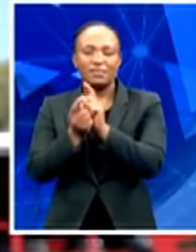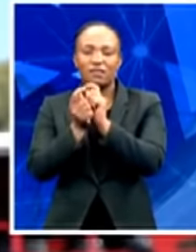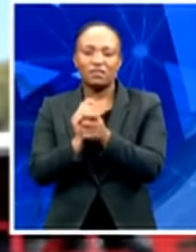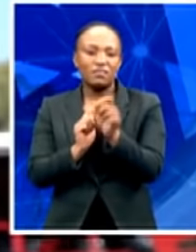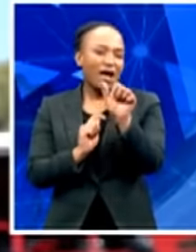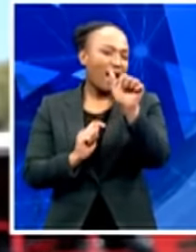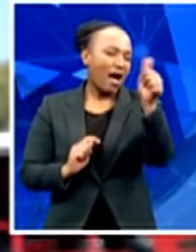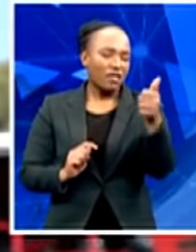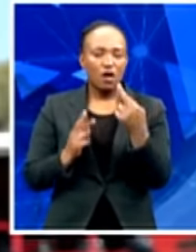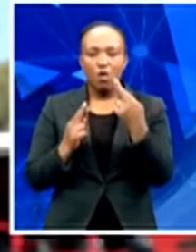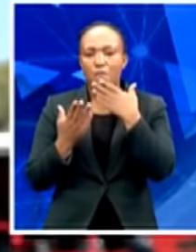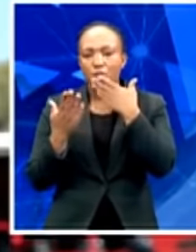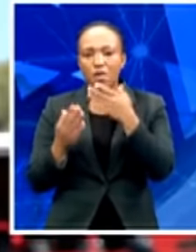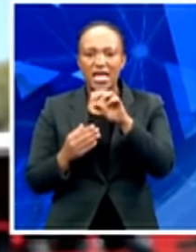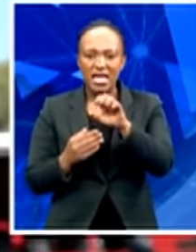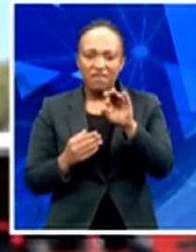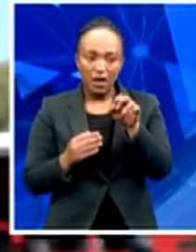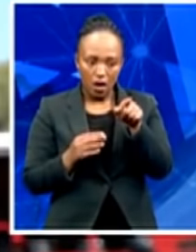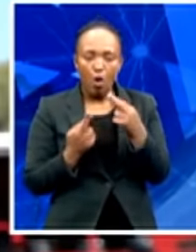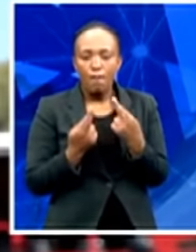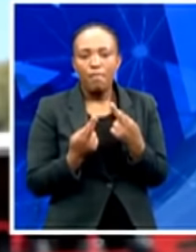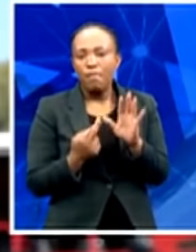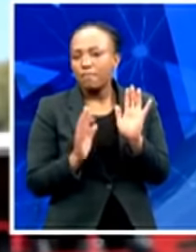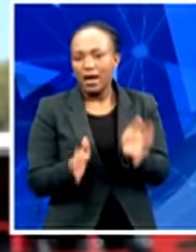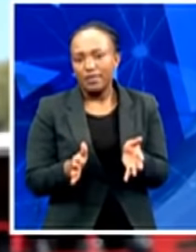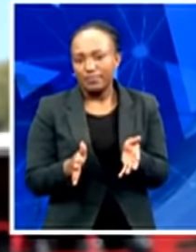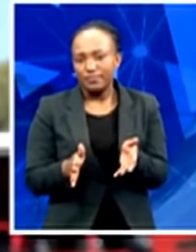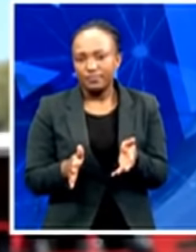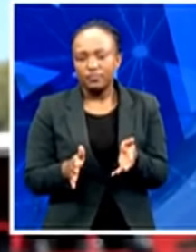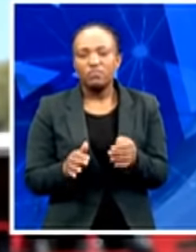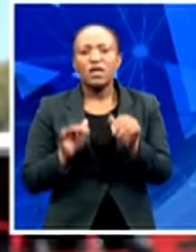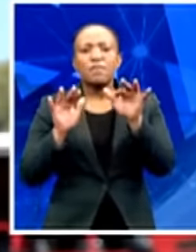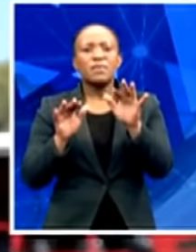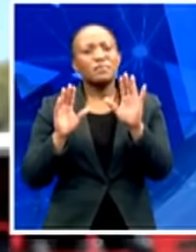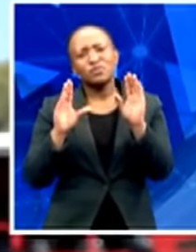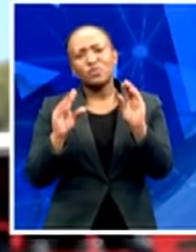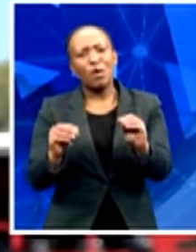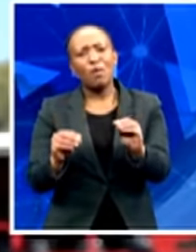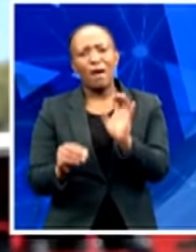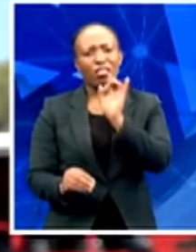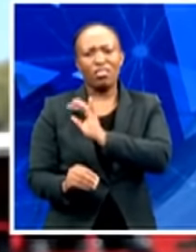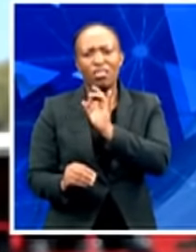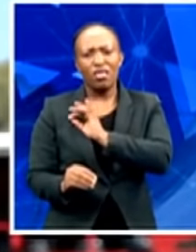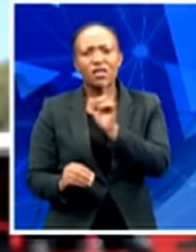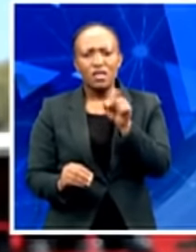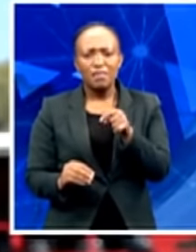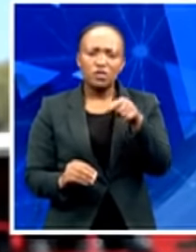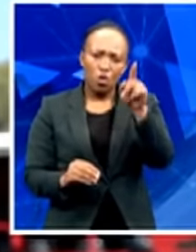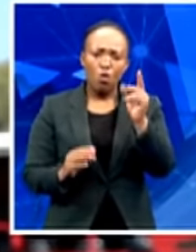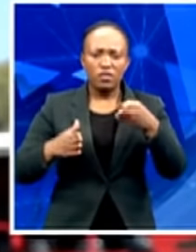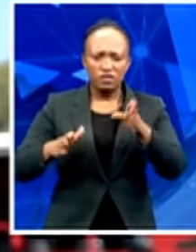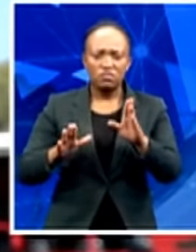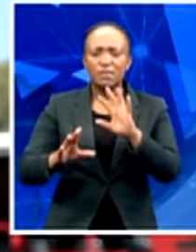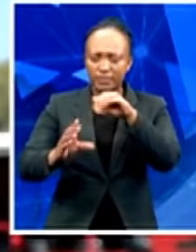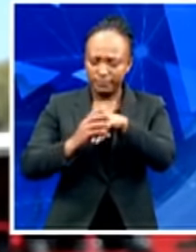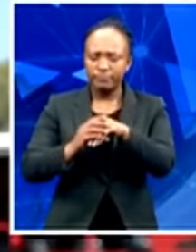young people, they must stop being lazy and being cowards at home. They must take on to the streets. They must join the EFF because we are the only solution